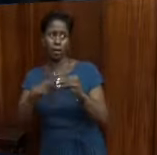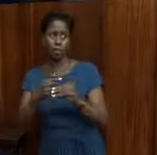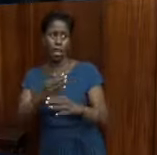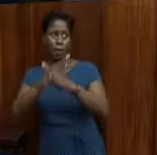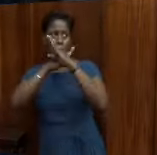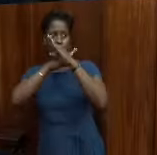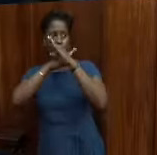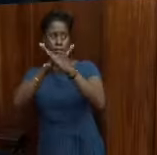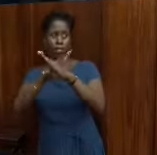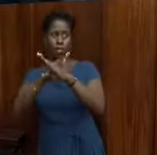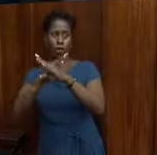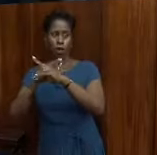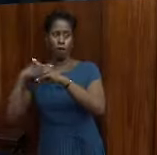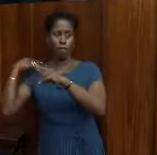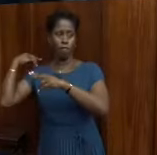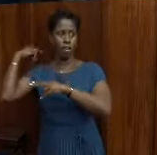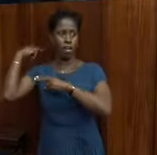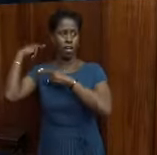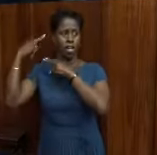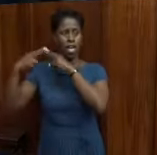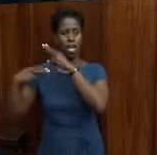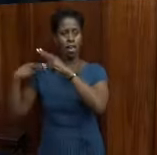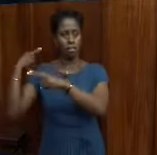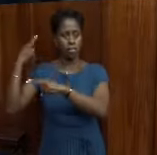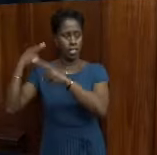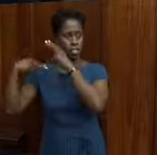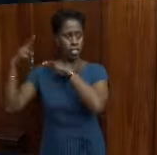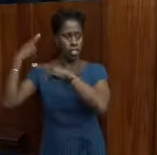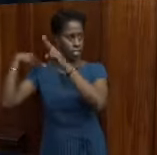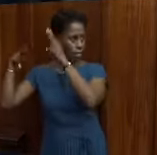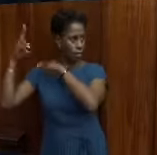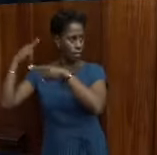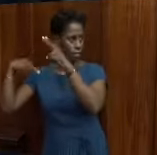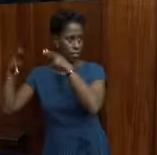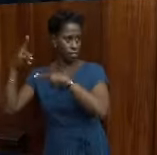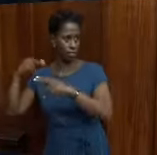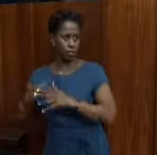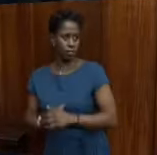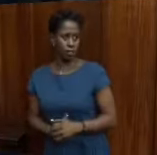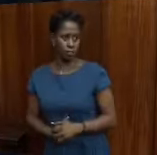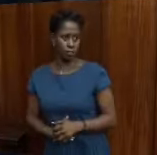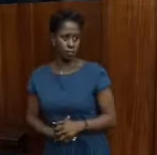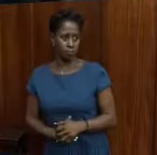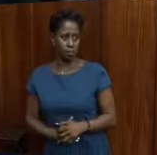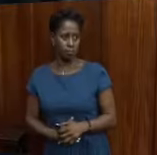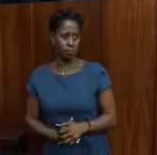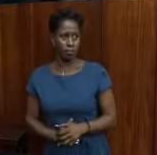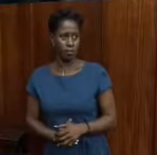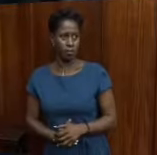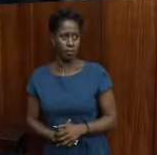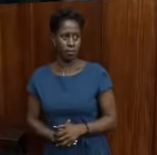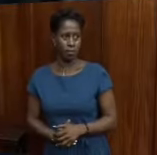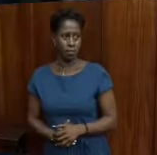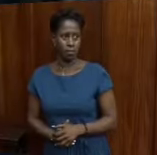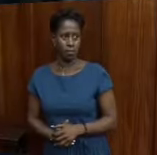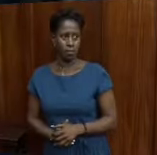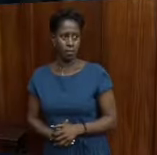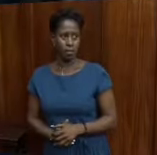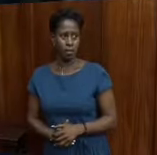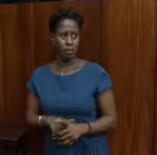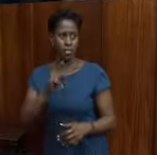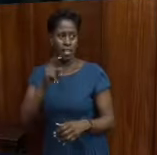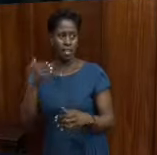uniqueness as a people. As a government, we have a responsibility to encourage and support all